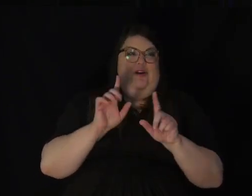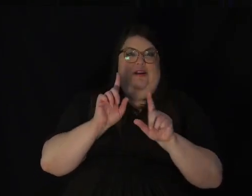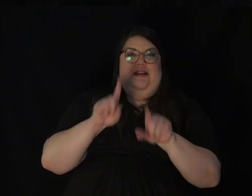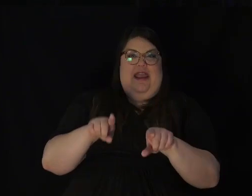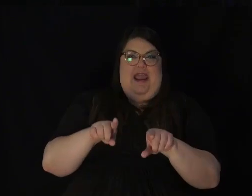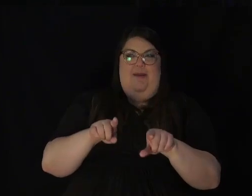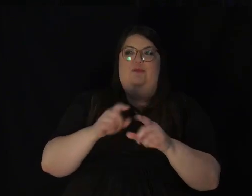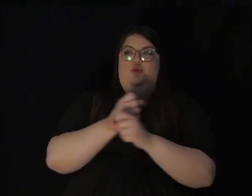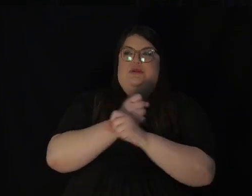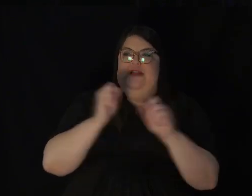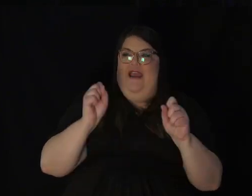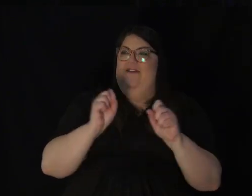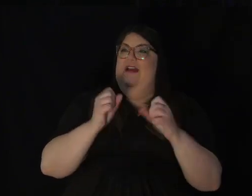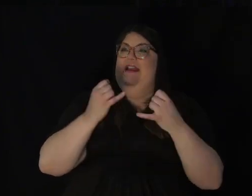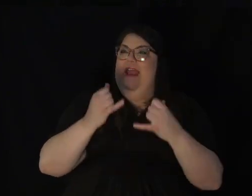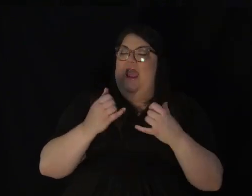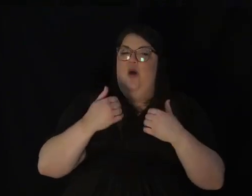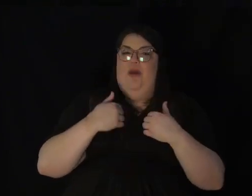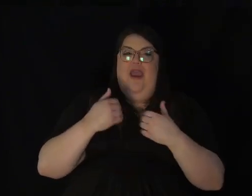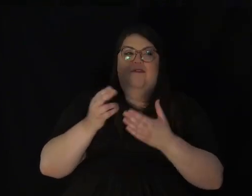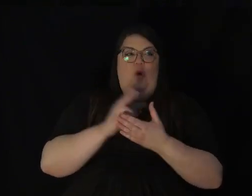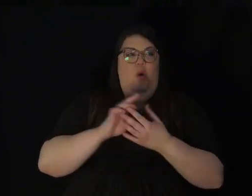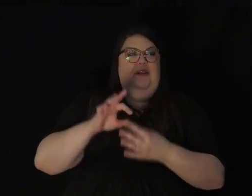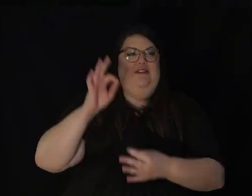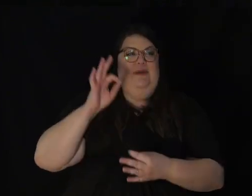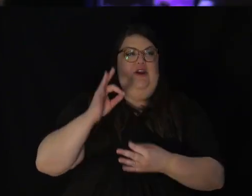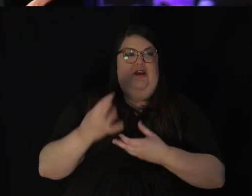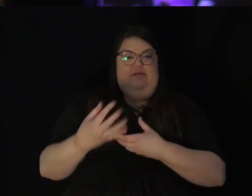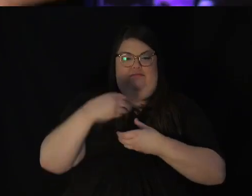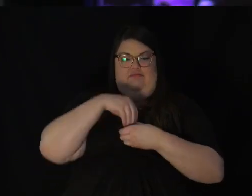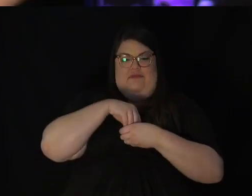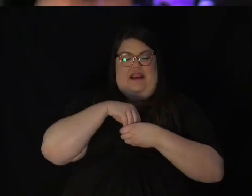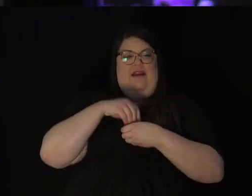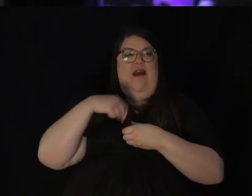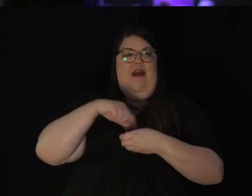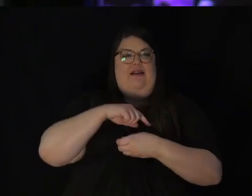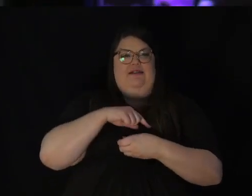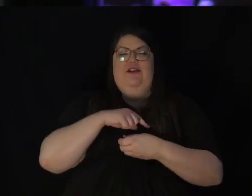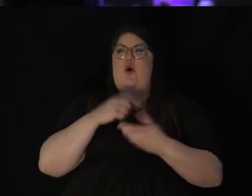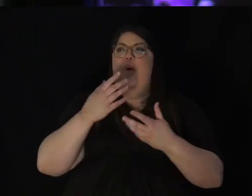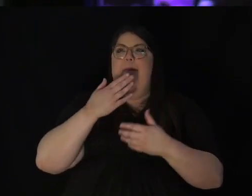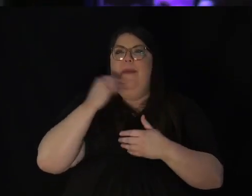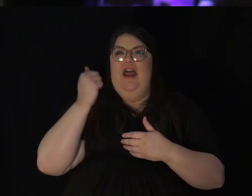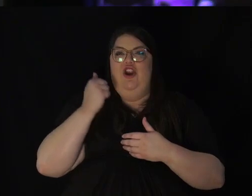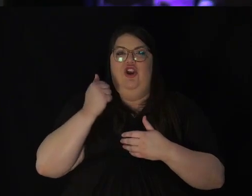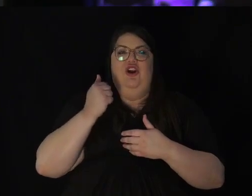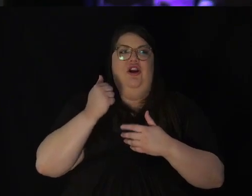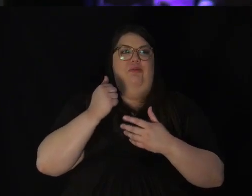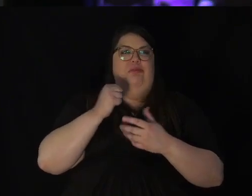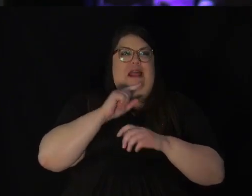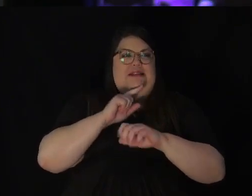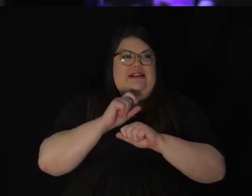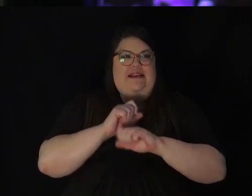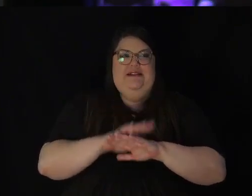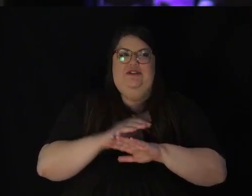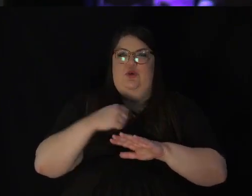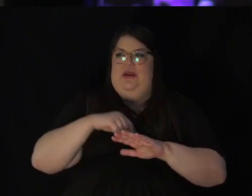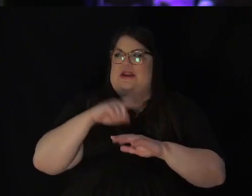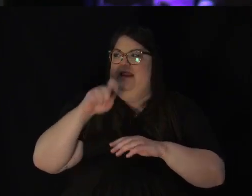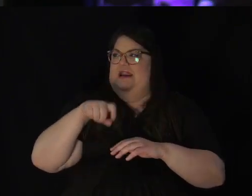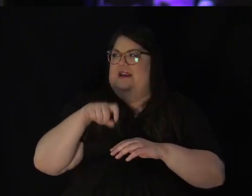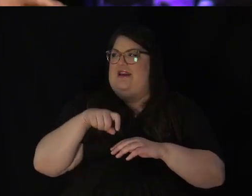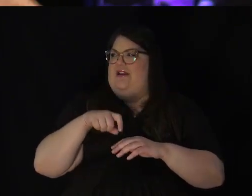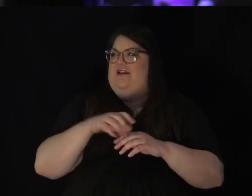now have the Holy Spirit living in us. I mean, what greater blessings do we need?